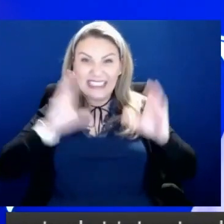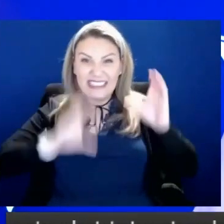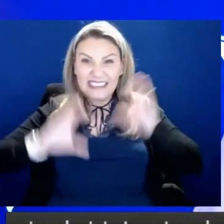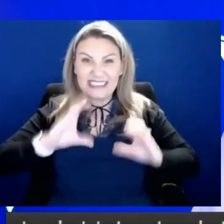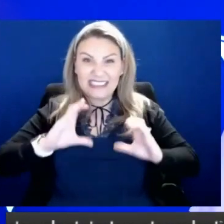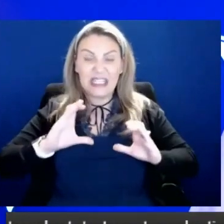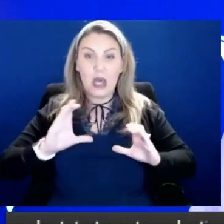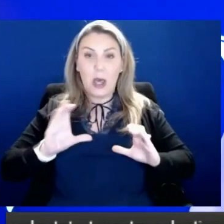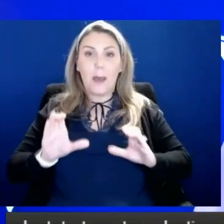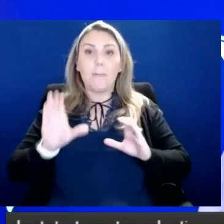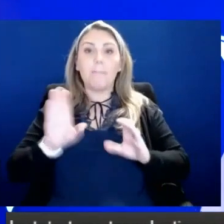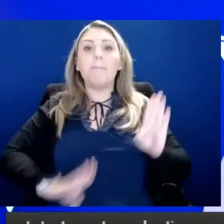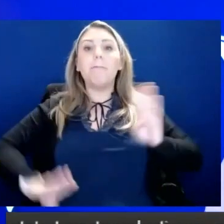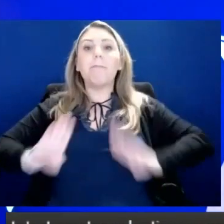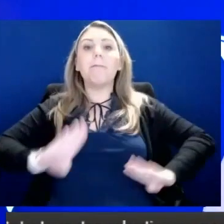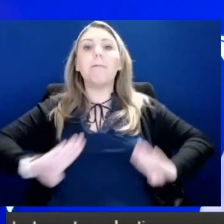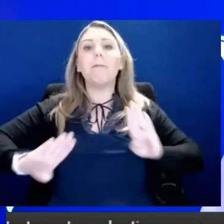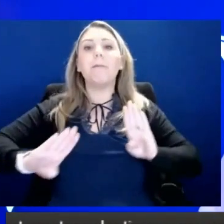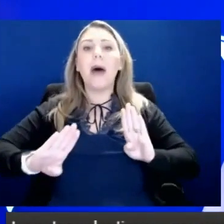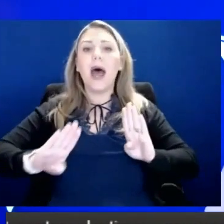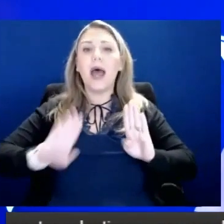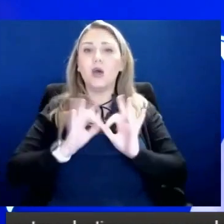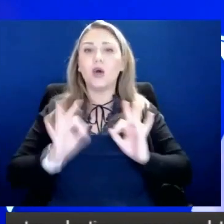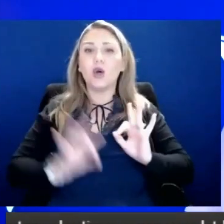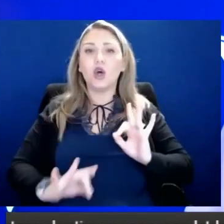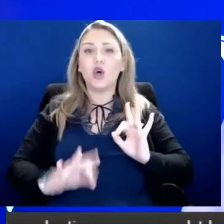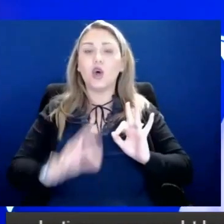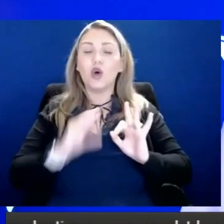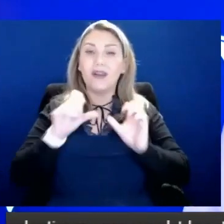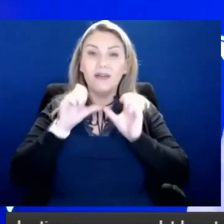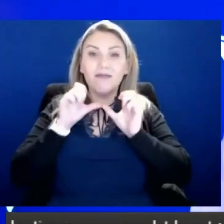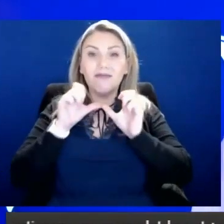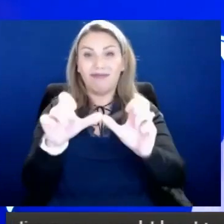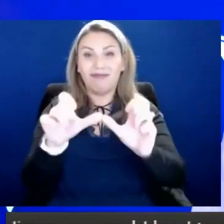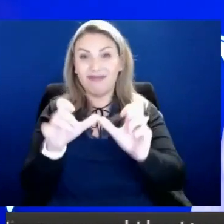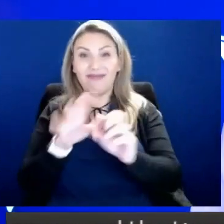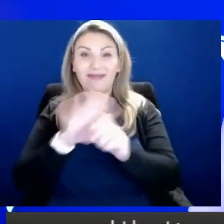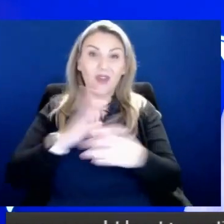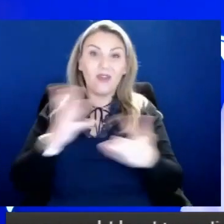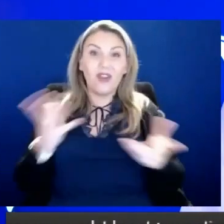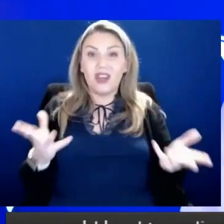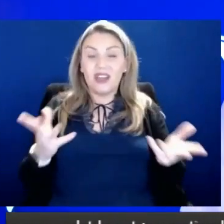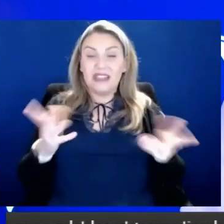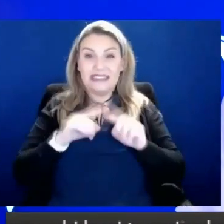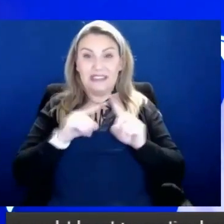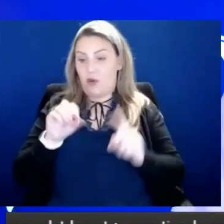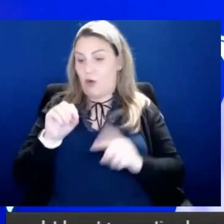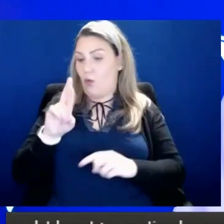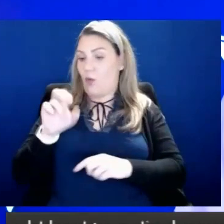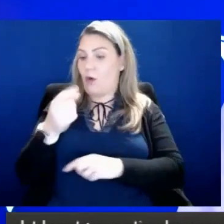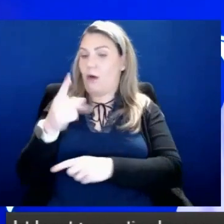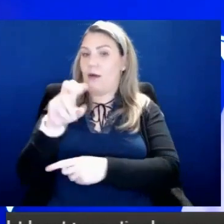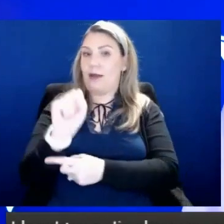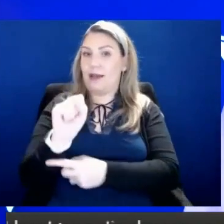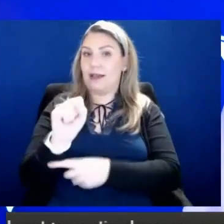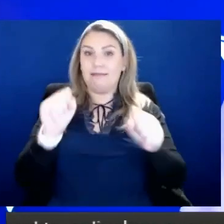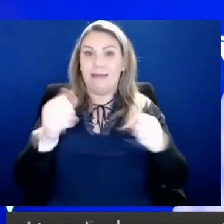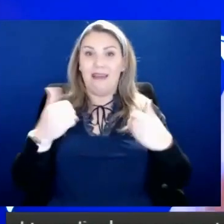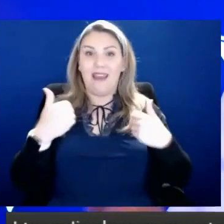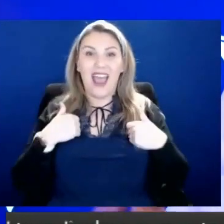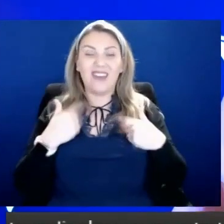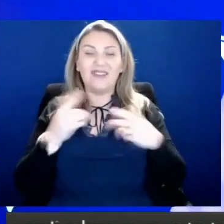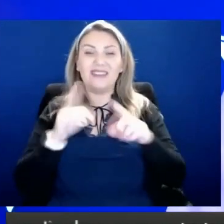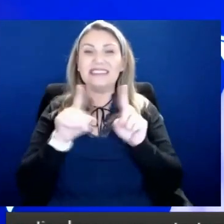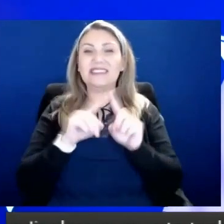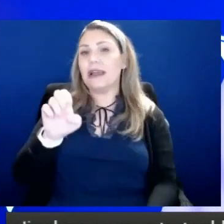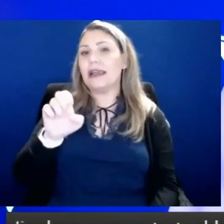the mechanism of long COVID. And for different organs, it may be different ways. Some people could have different etiologies of the long COVID, depending on if it's